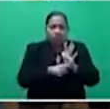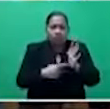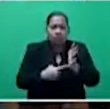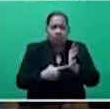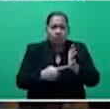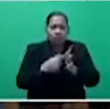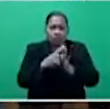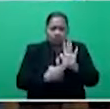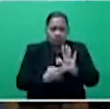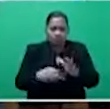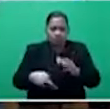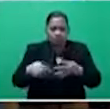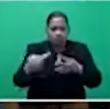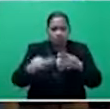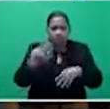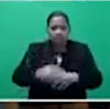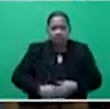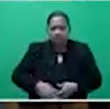Polynesia,